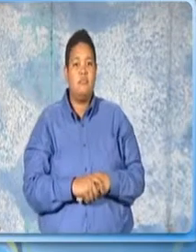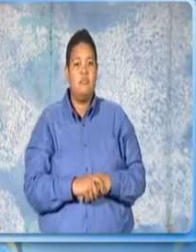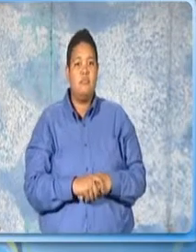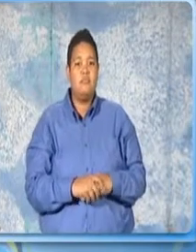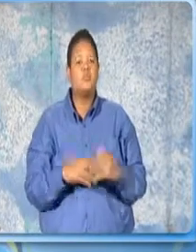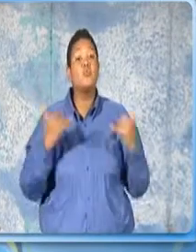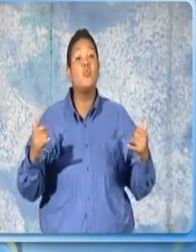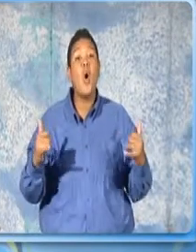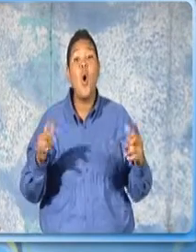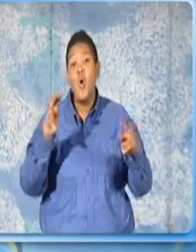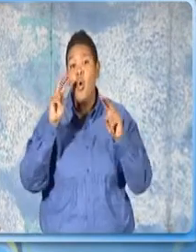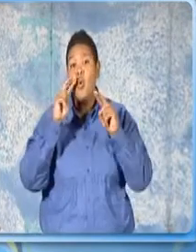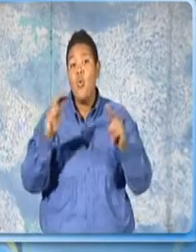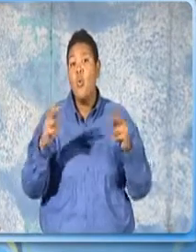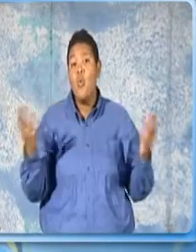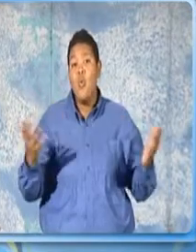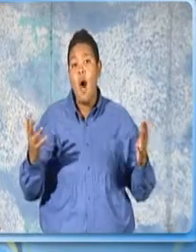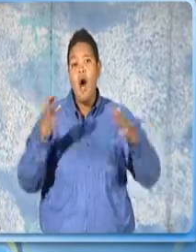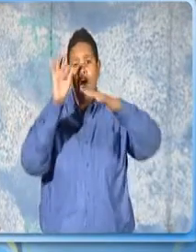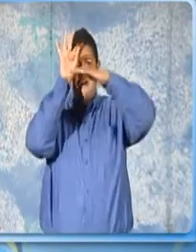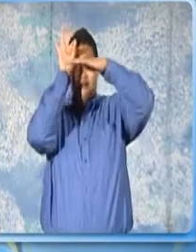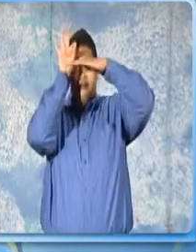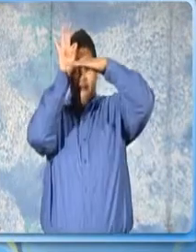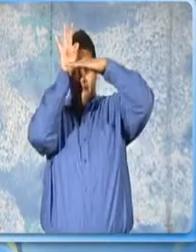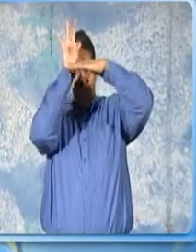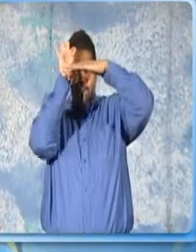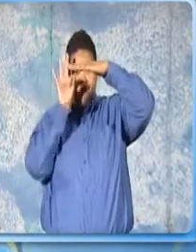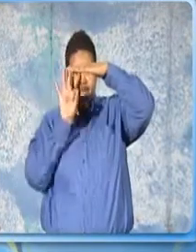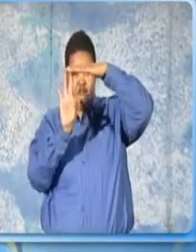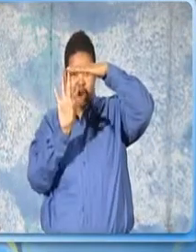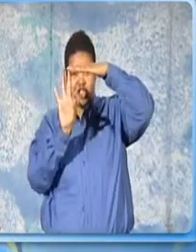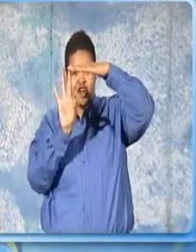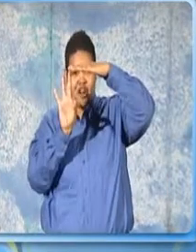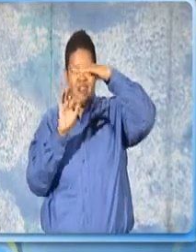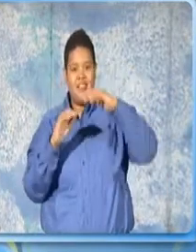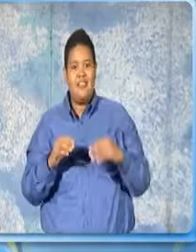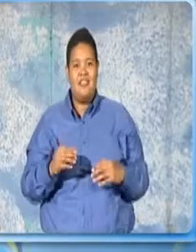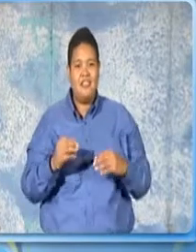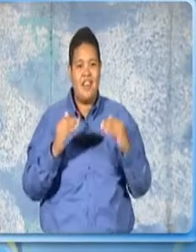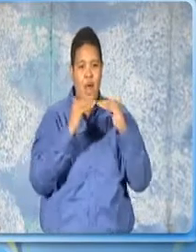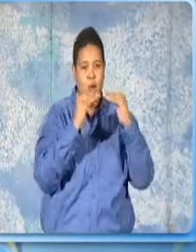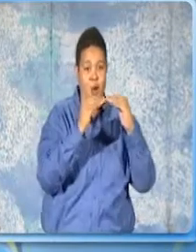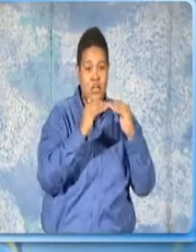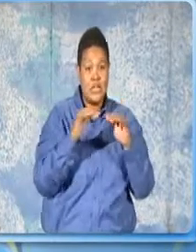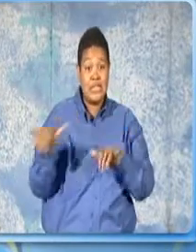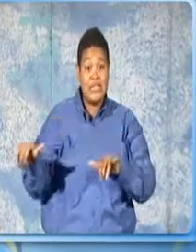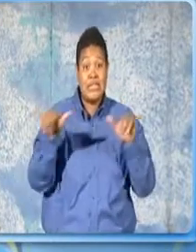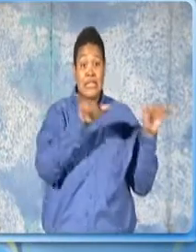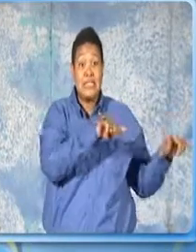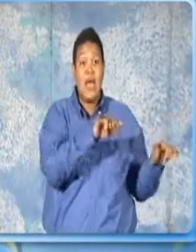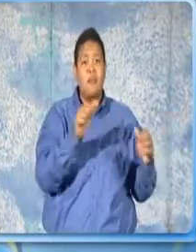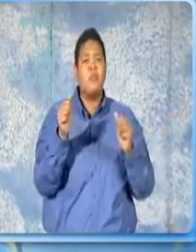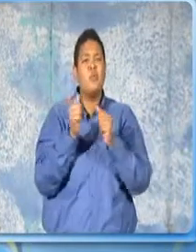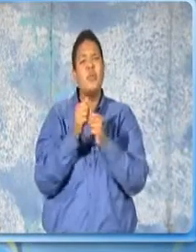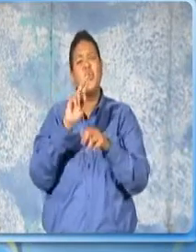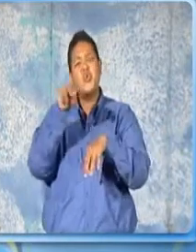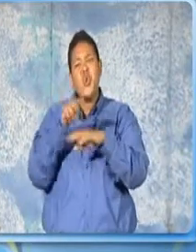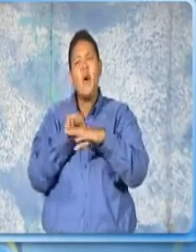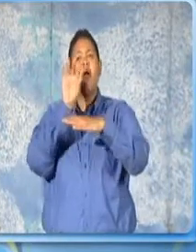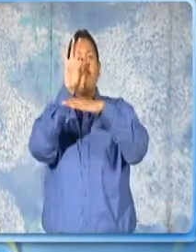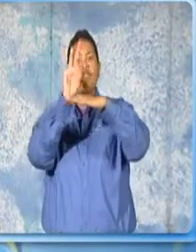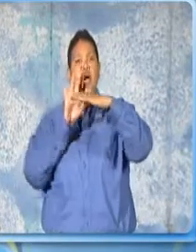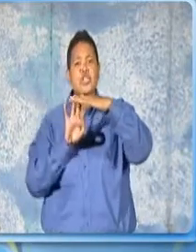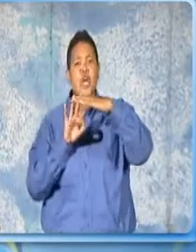Let's now take a close look at fractional equations. Just as with regular fractions, once we add